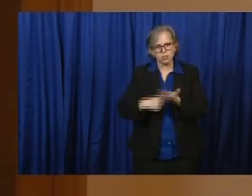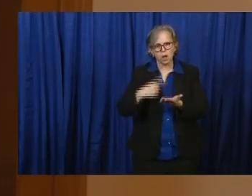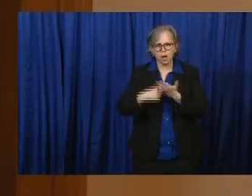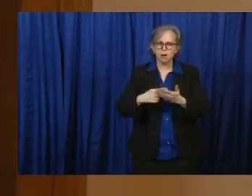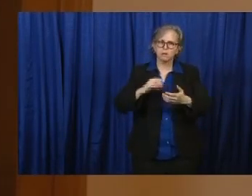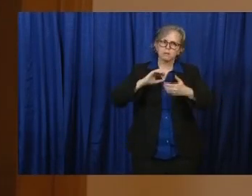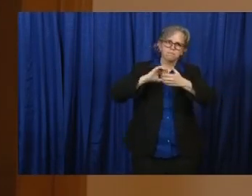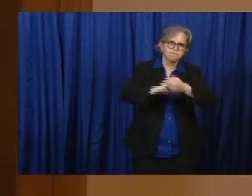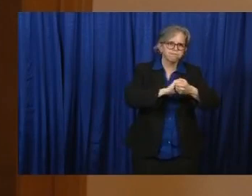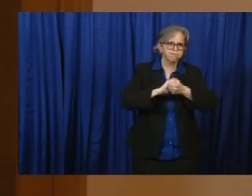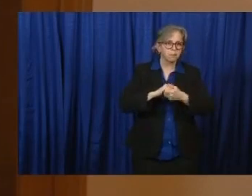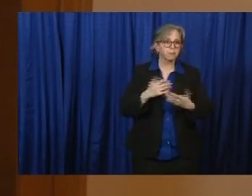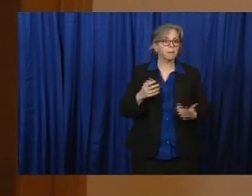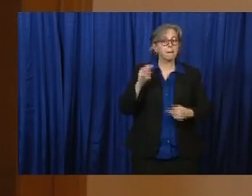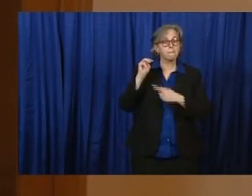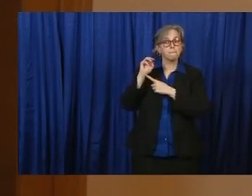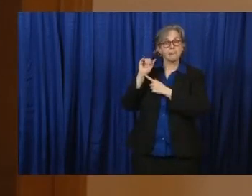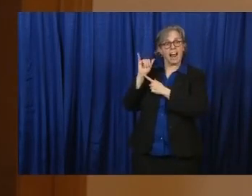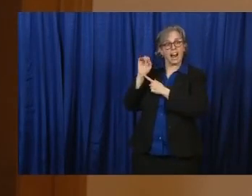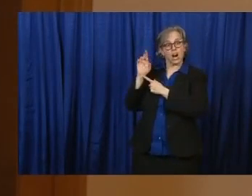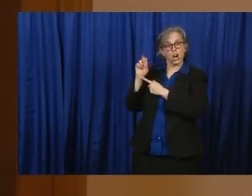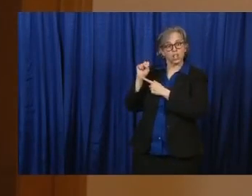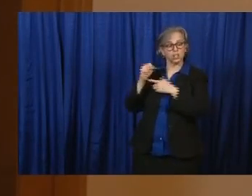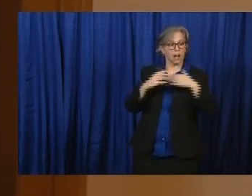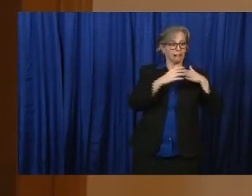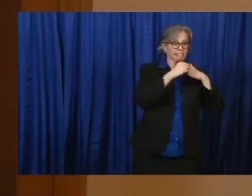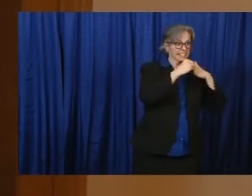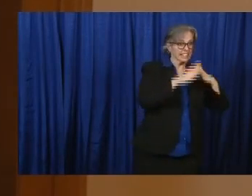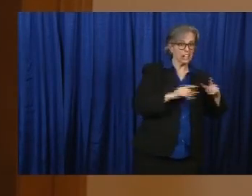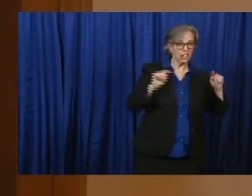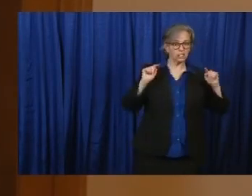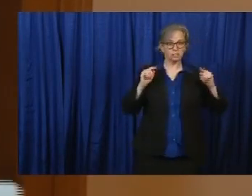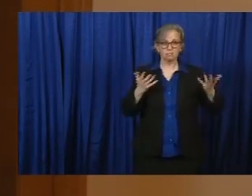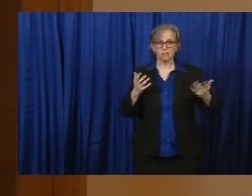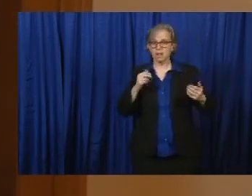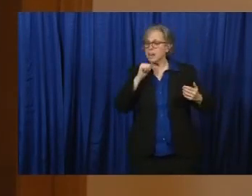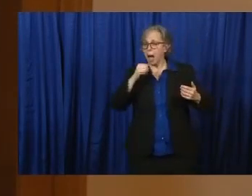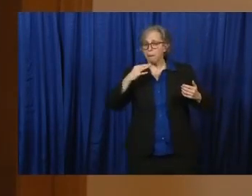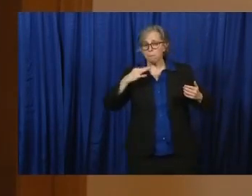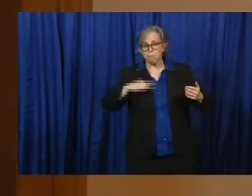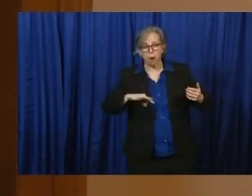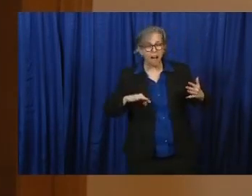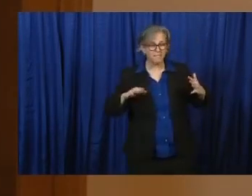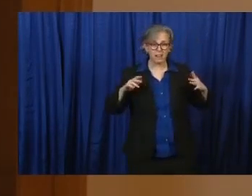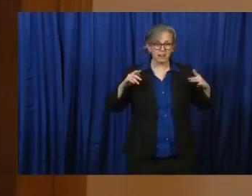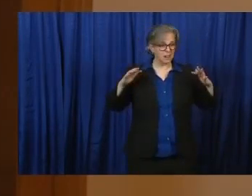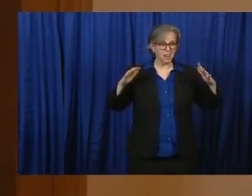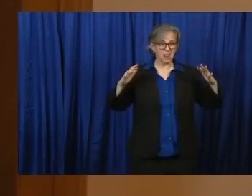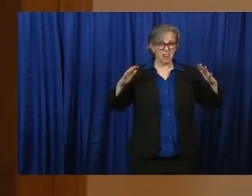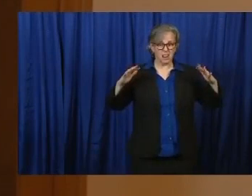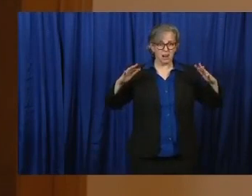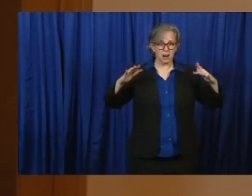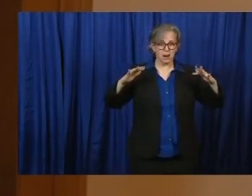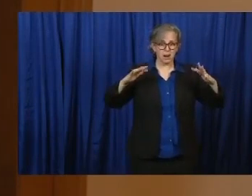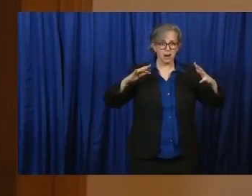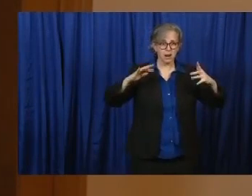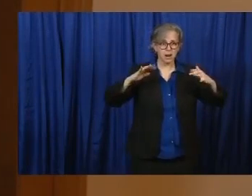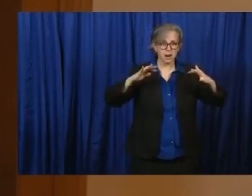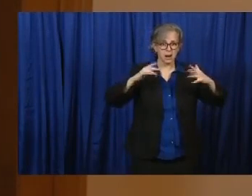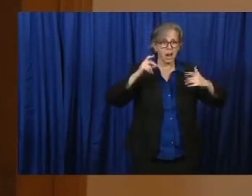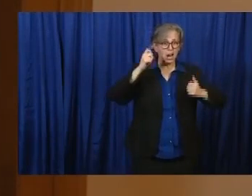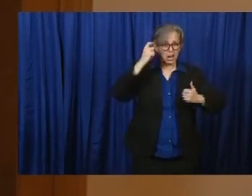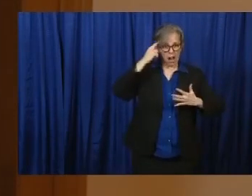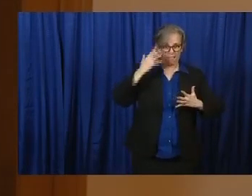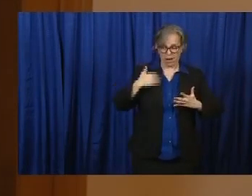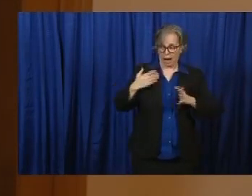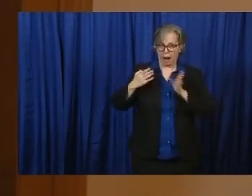working closely with our nonprofits. So when we say, and when the governor assigned us a plan and a deadline, I think